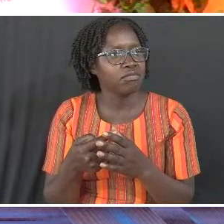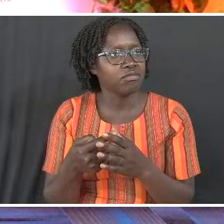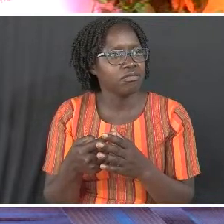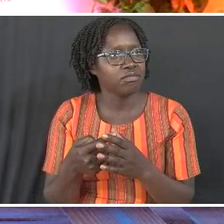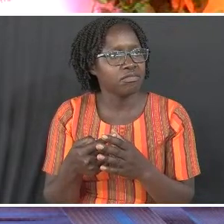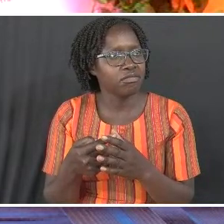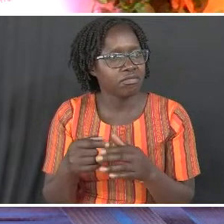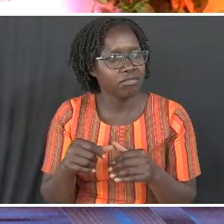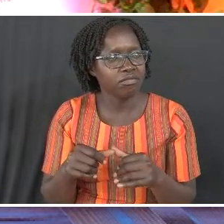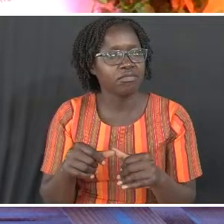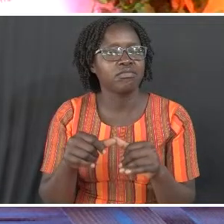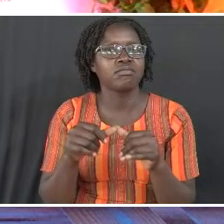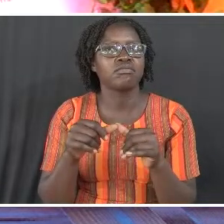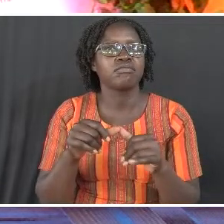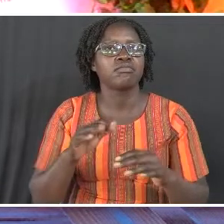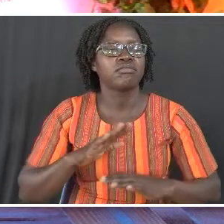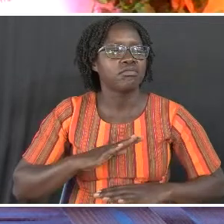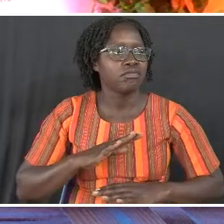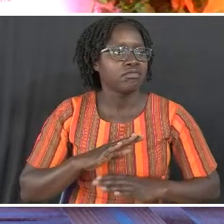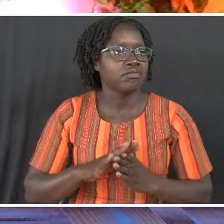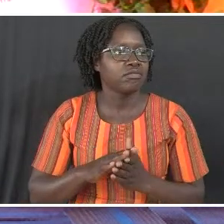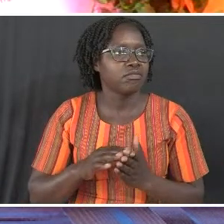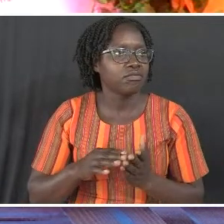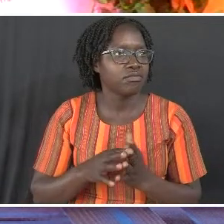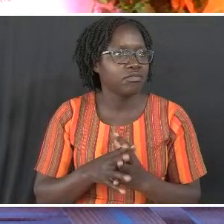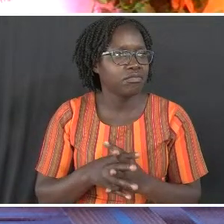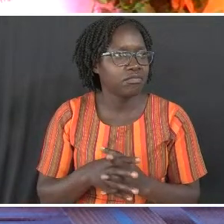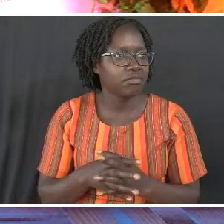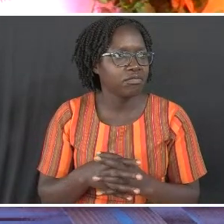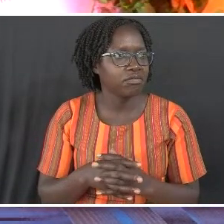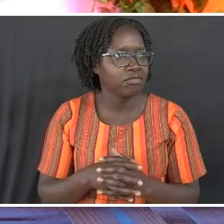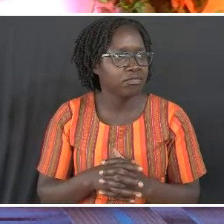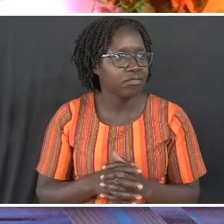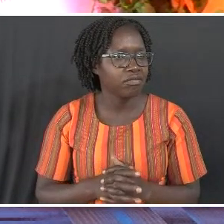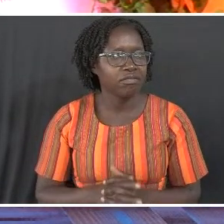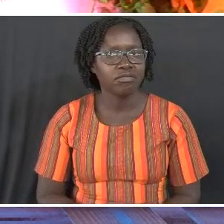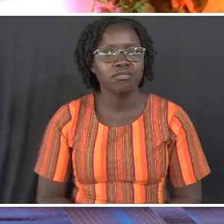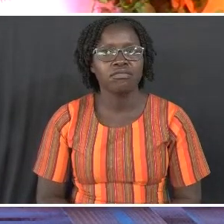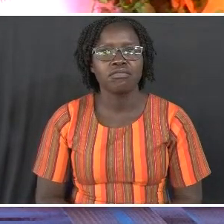bristles. That's enough. Yes.